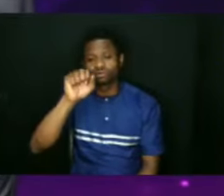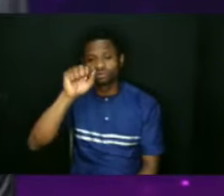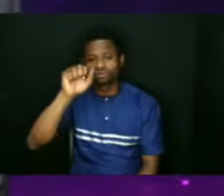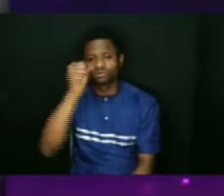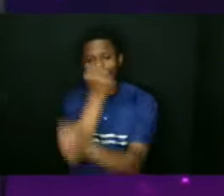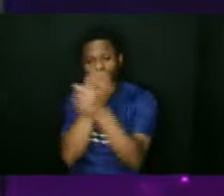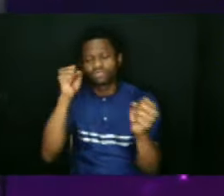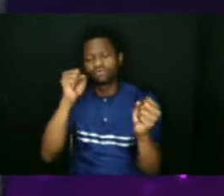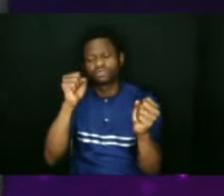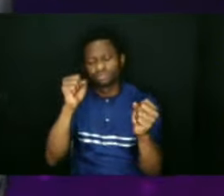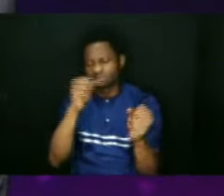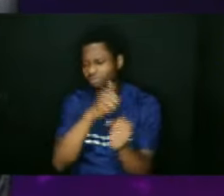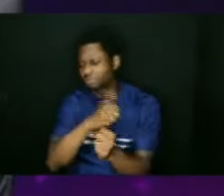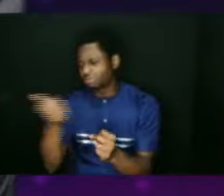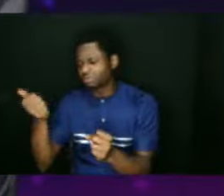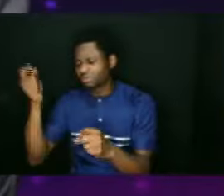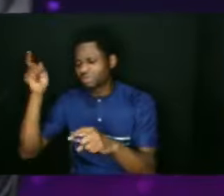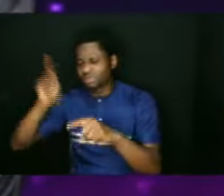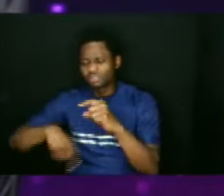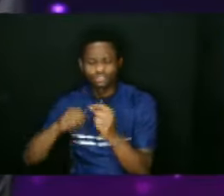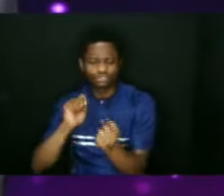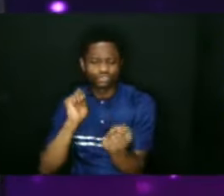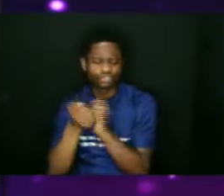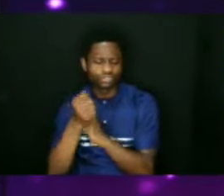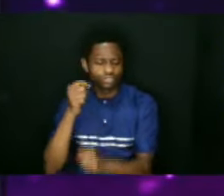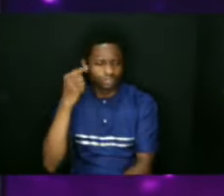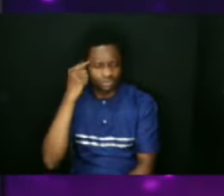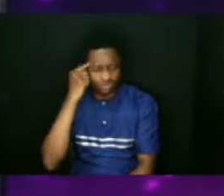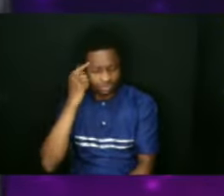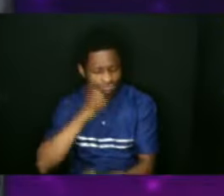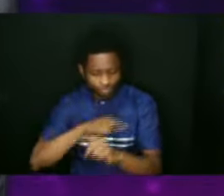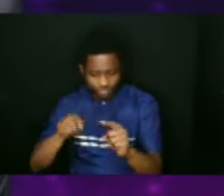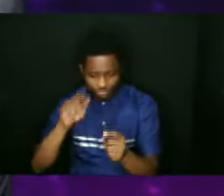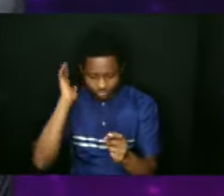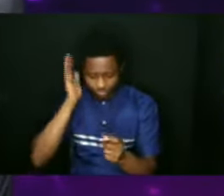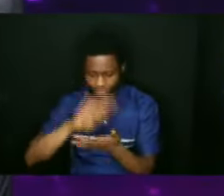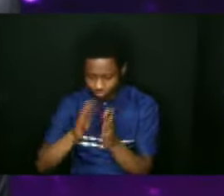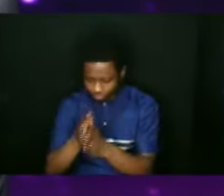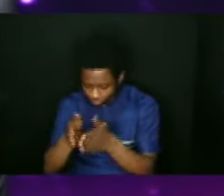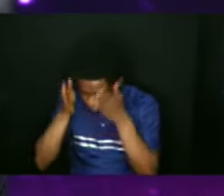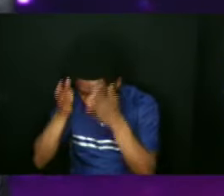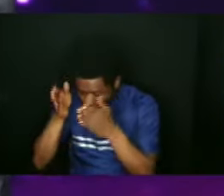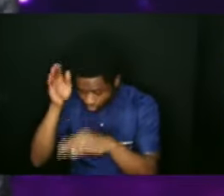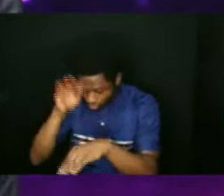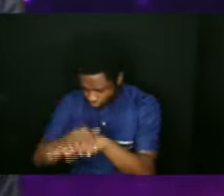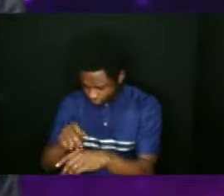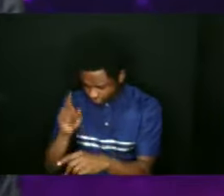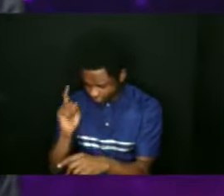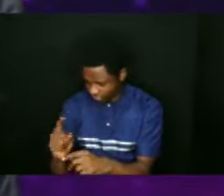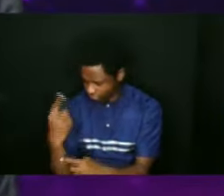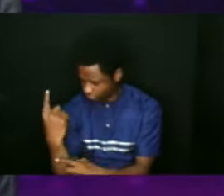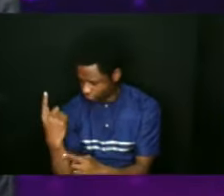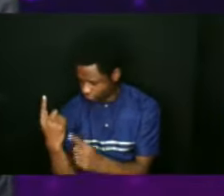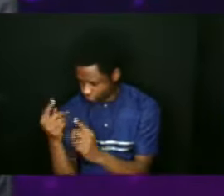nothing can change our thoughts. We will only be focused on one thing.